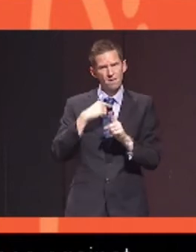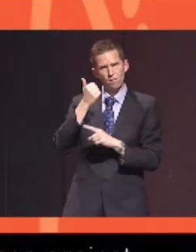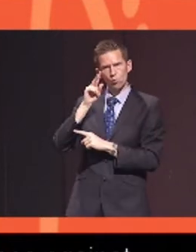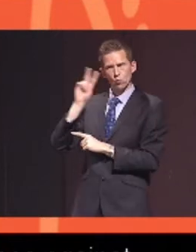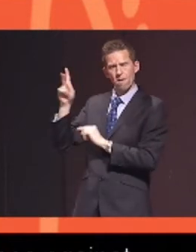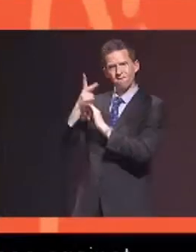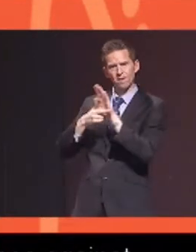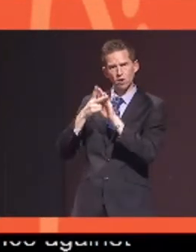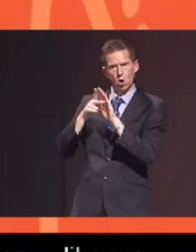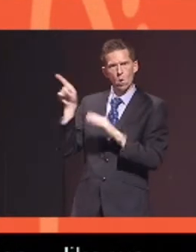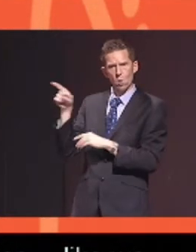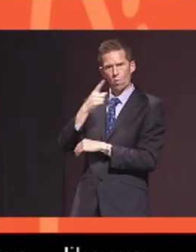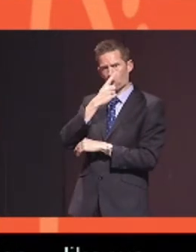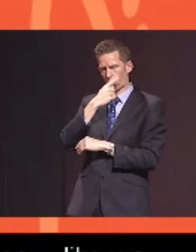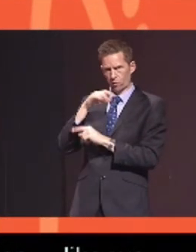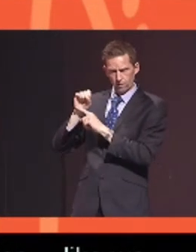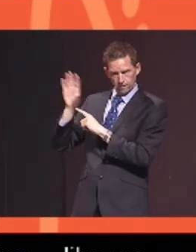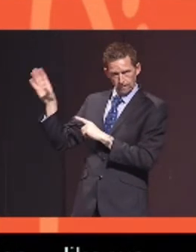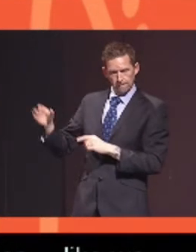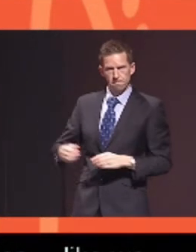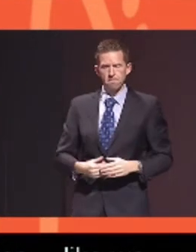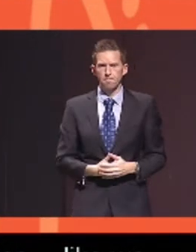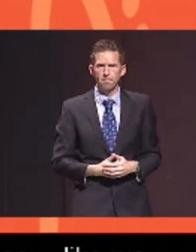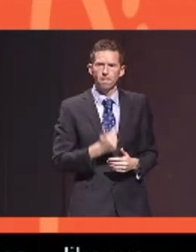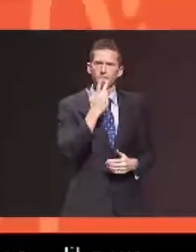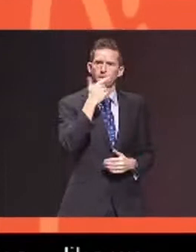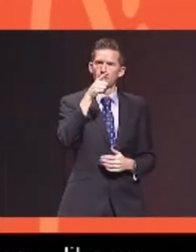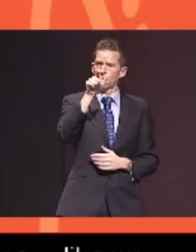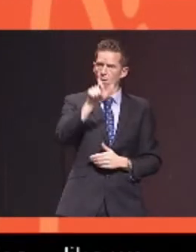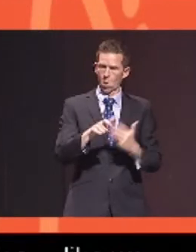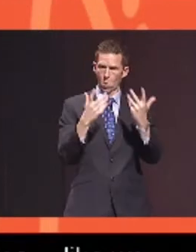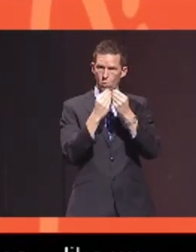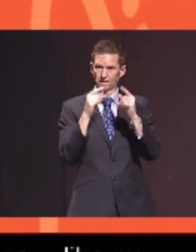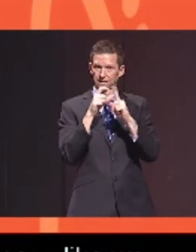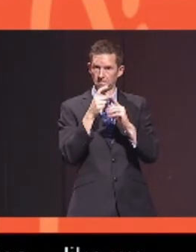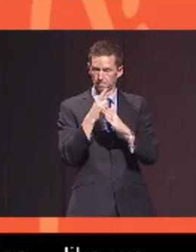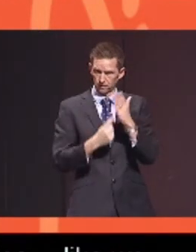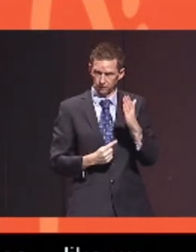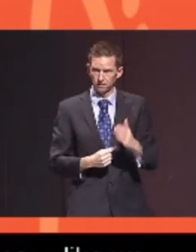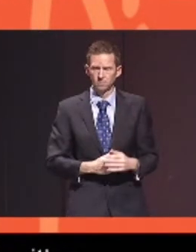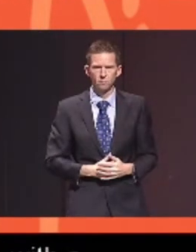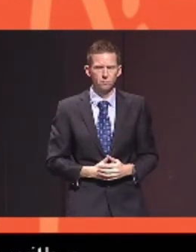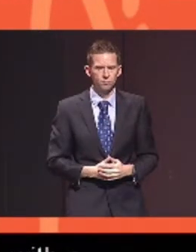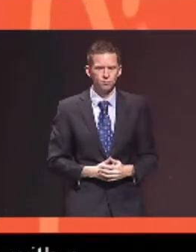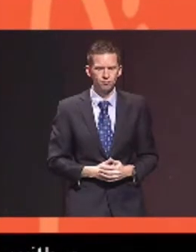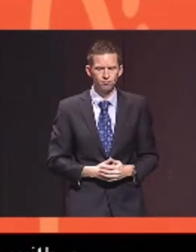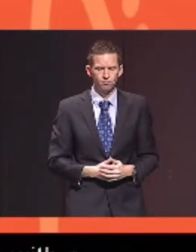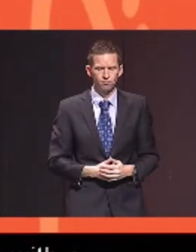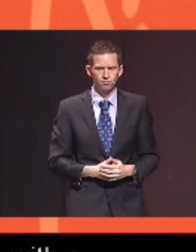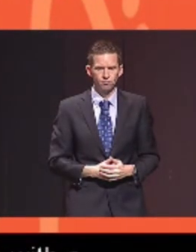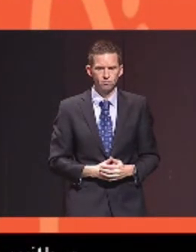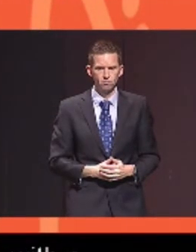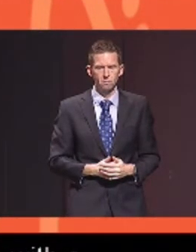video of Ashura, if you are a person with a disability and